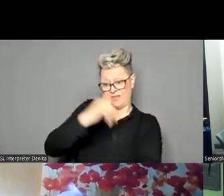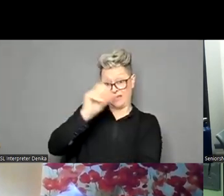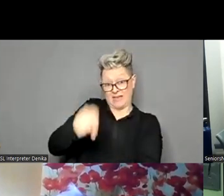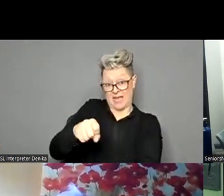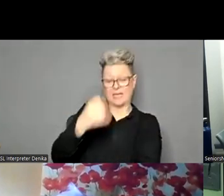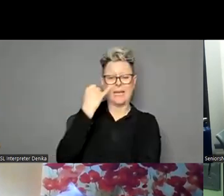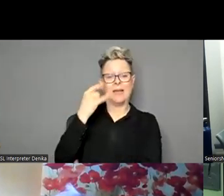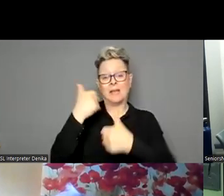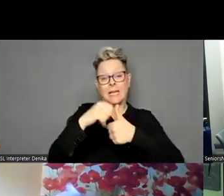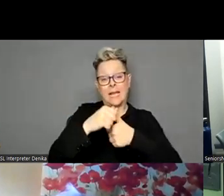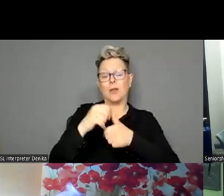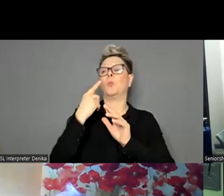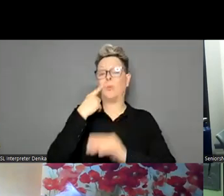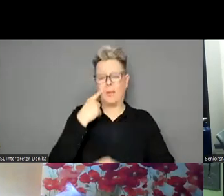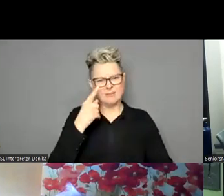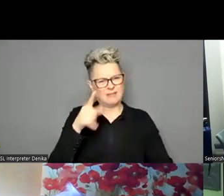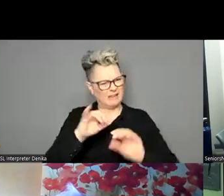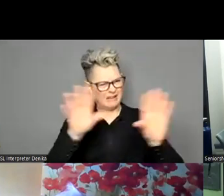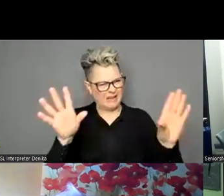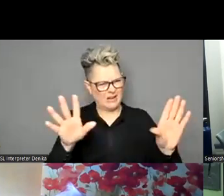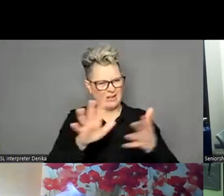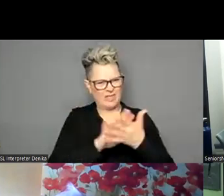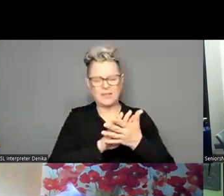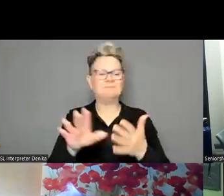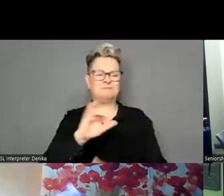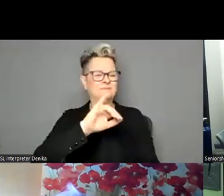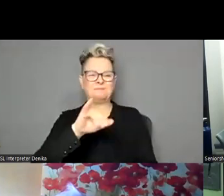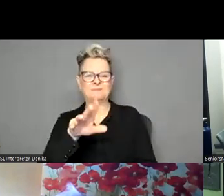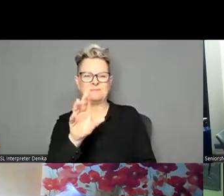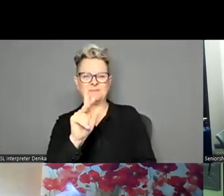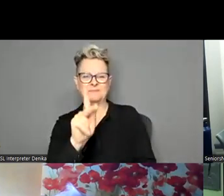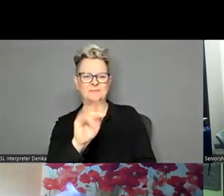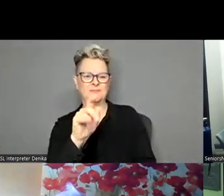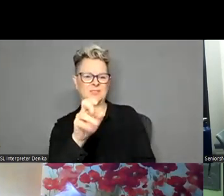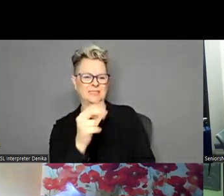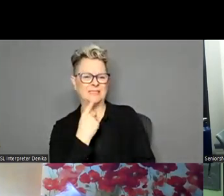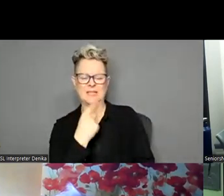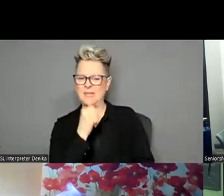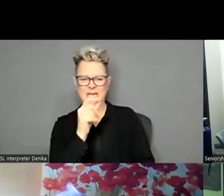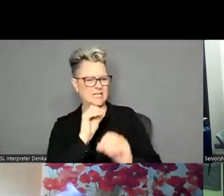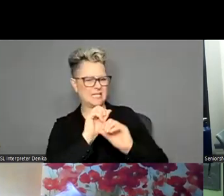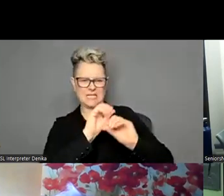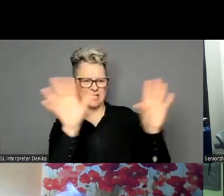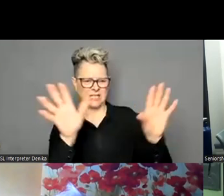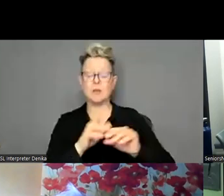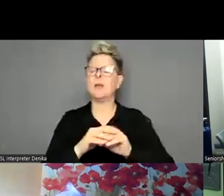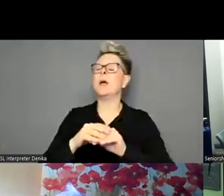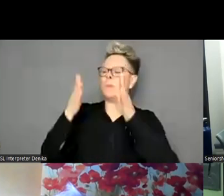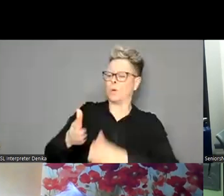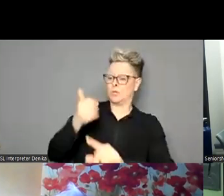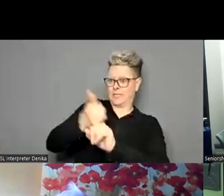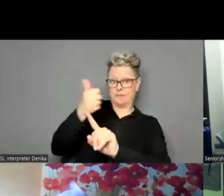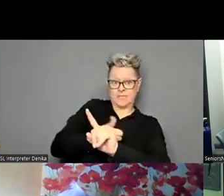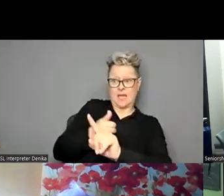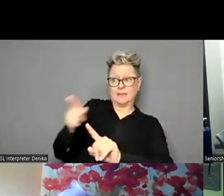witnessed? Was that clear? Sorry, I think I didn't quite understand that. I'm going to read it again. Can okay. a person who has the capacity